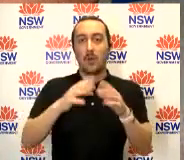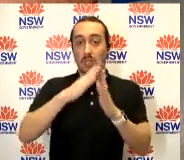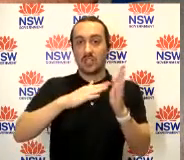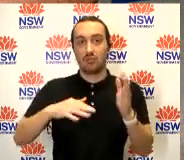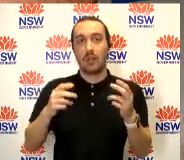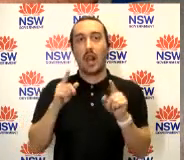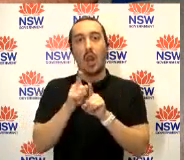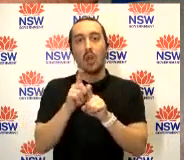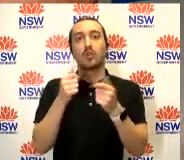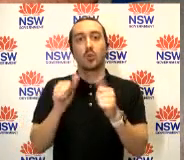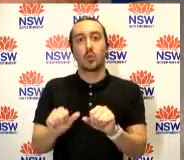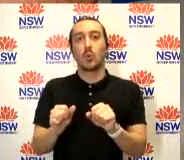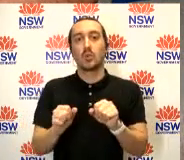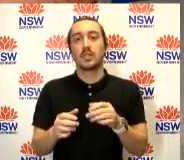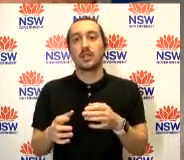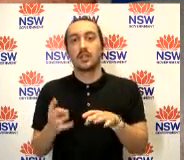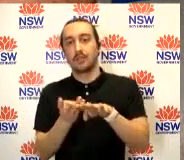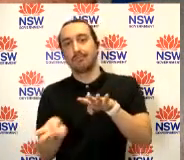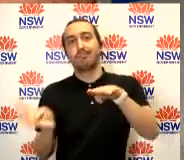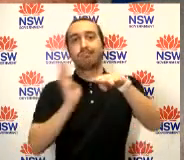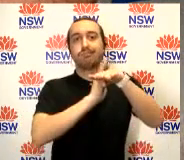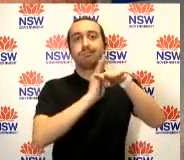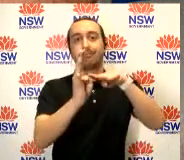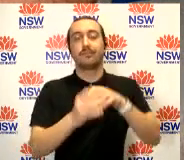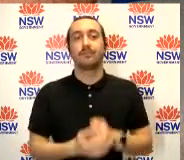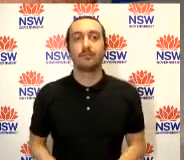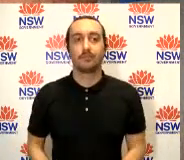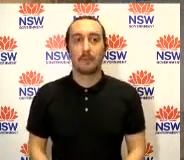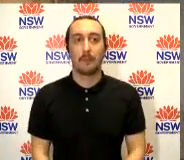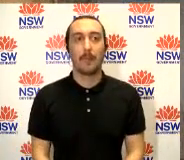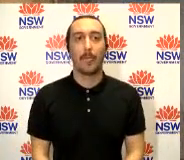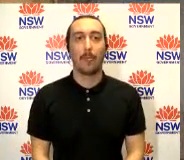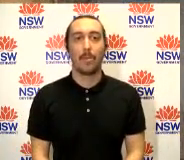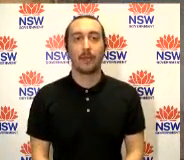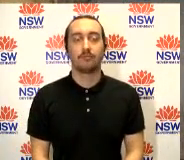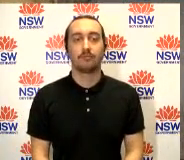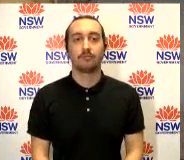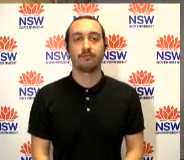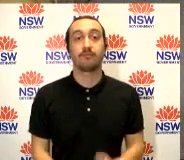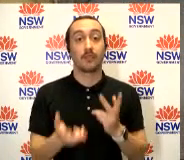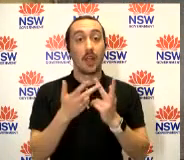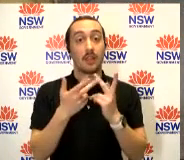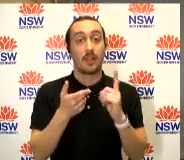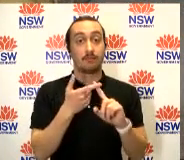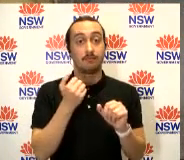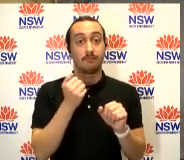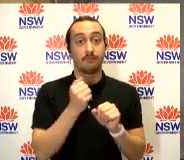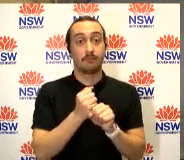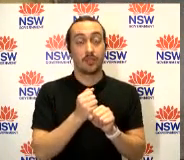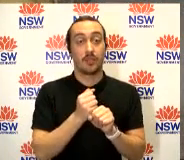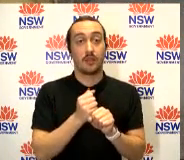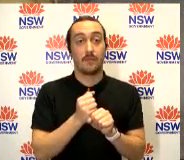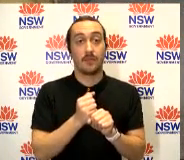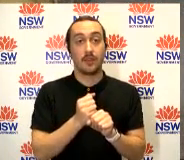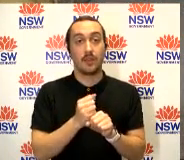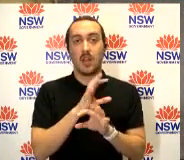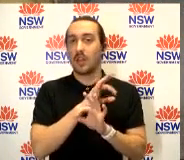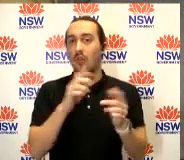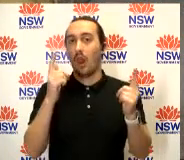be another opportunity as well. Now, I think also just one very important to point out, we actually don't get a lot of falls off roof